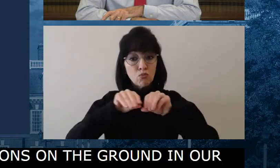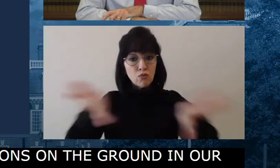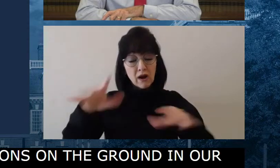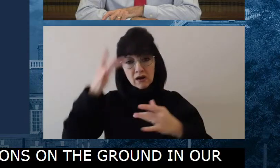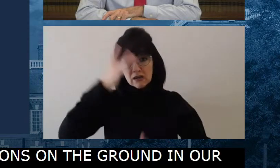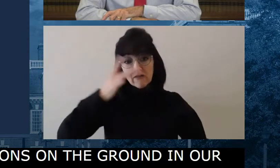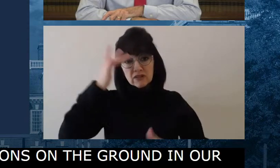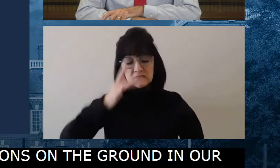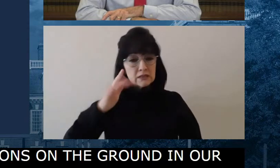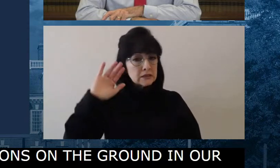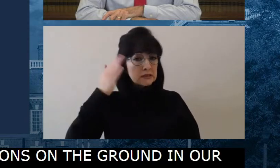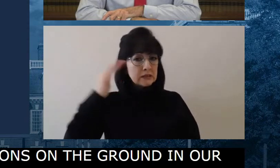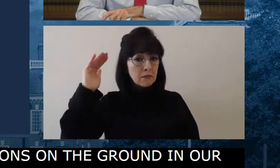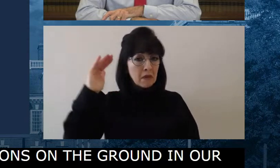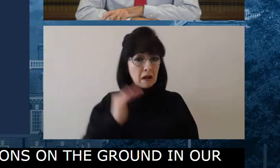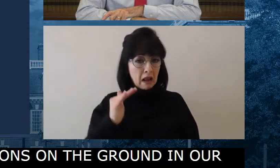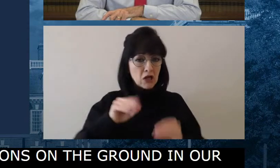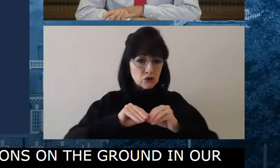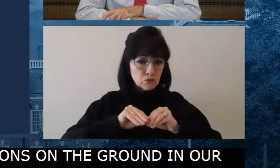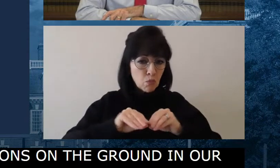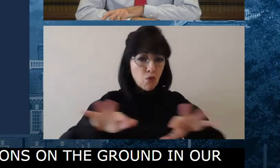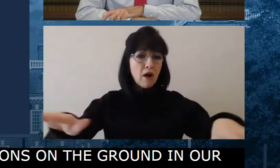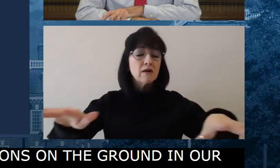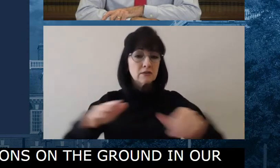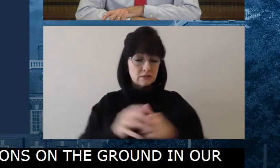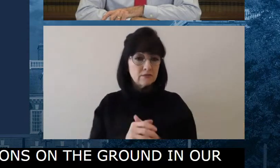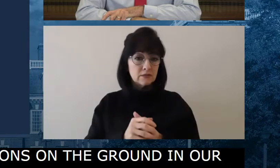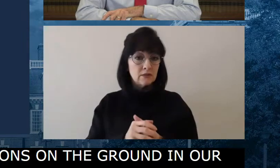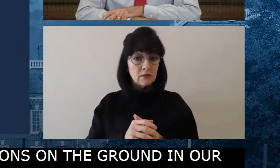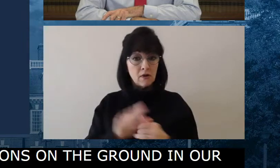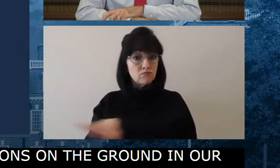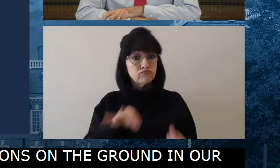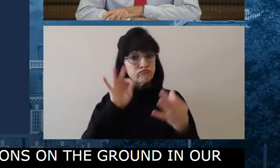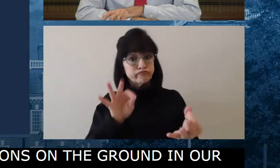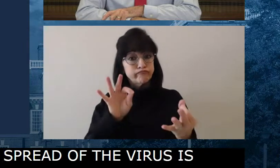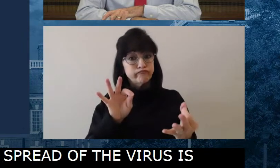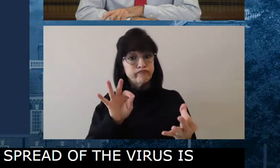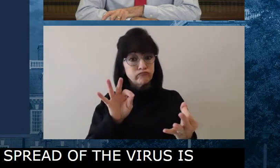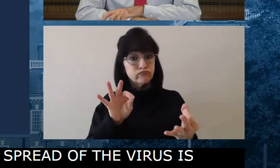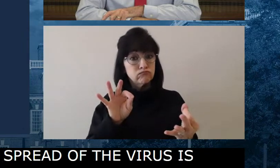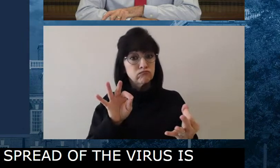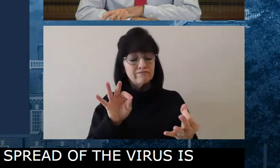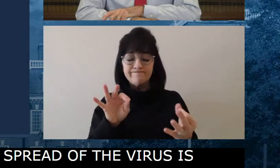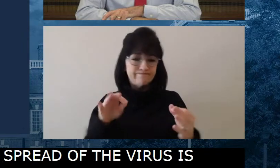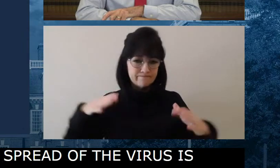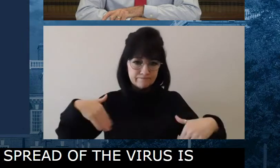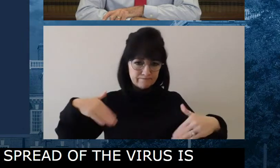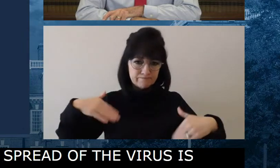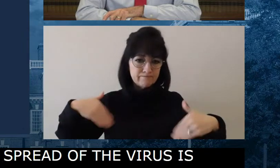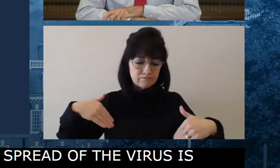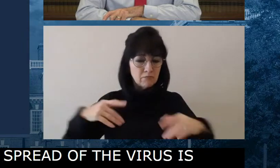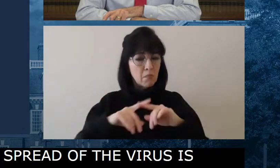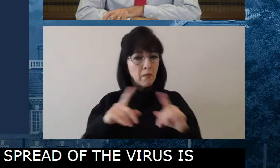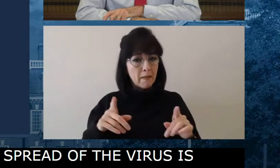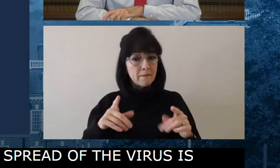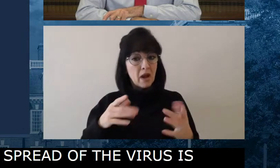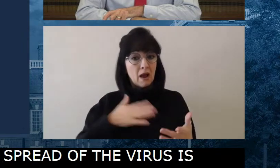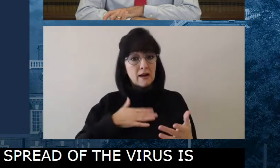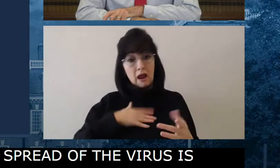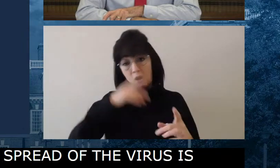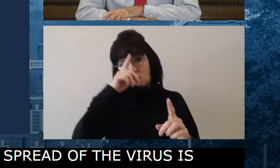going down. Not where we want it to be for sure, but headed in the right direction. We've opened